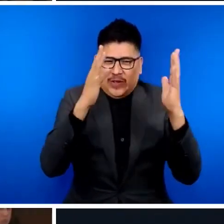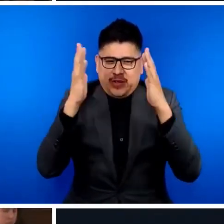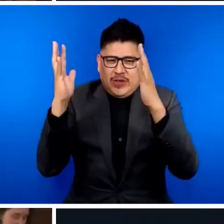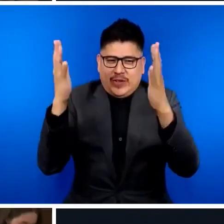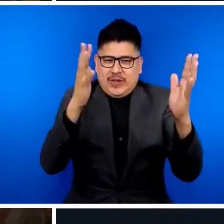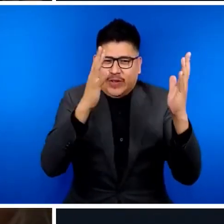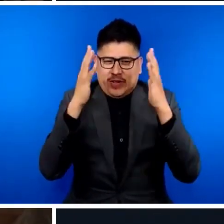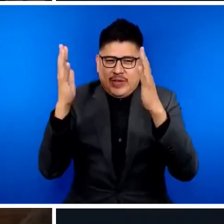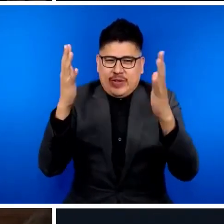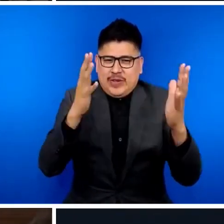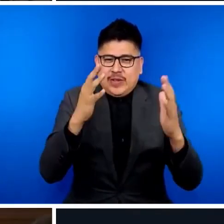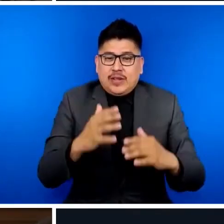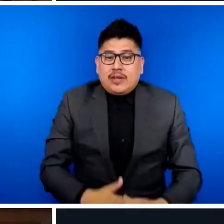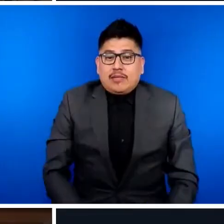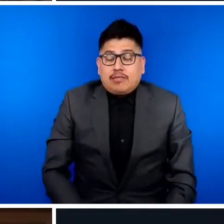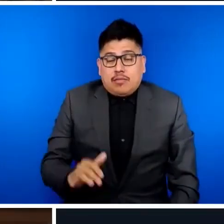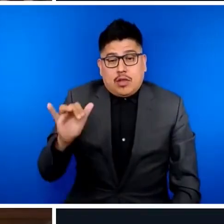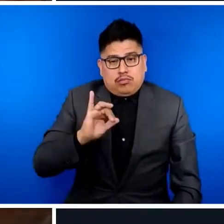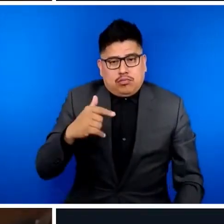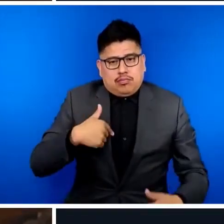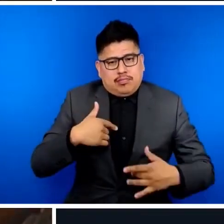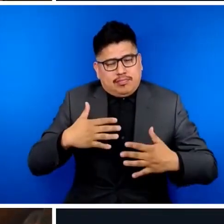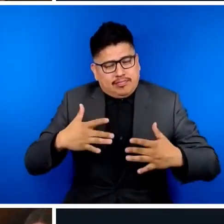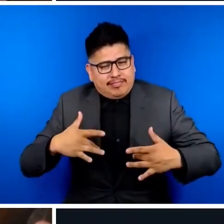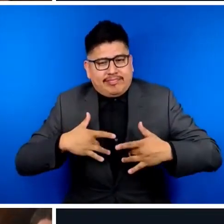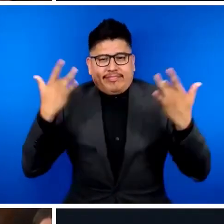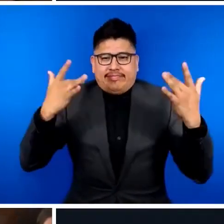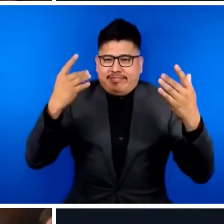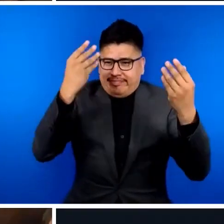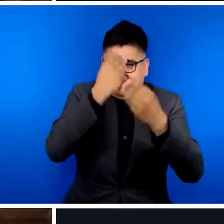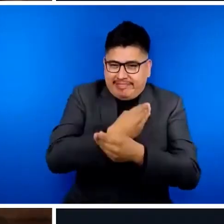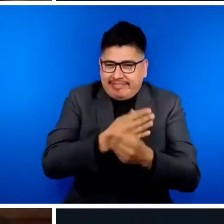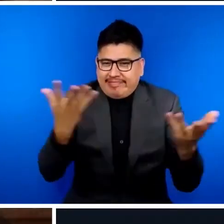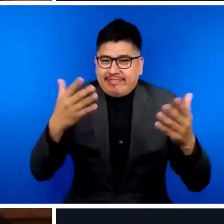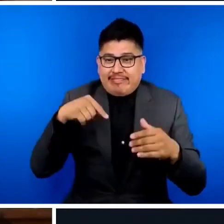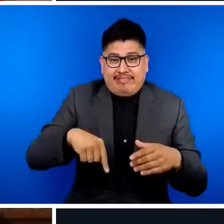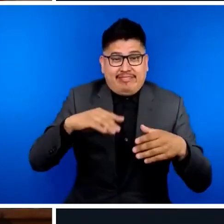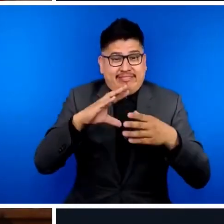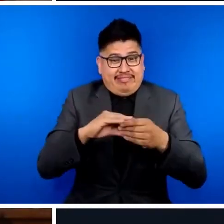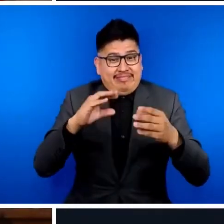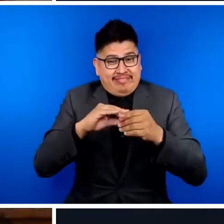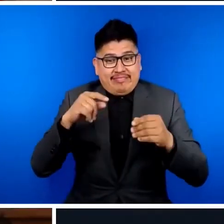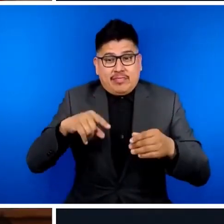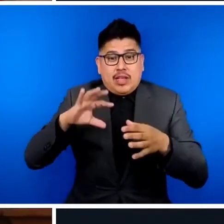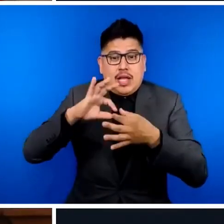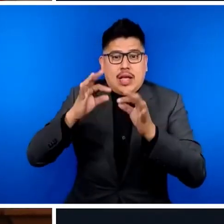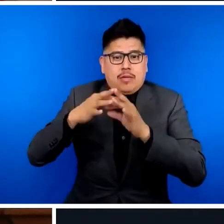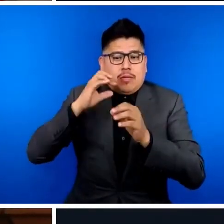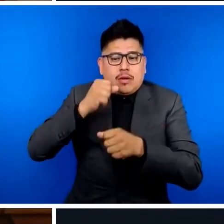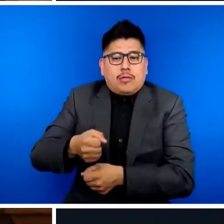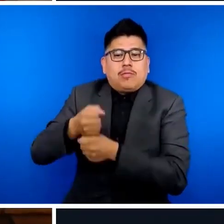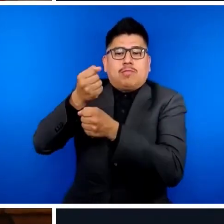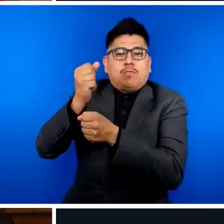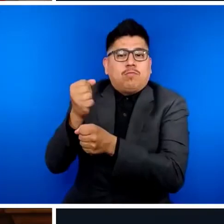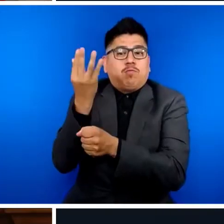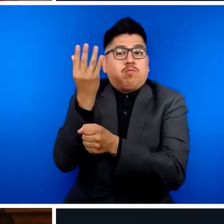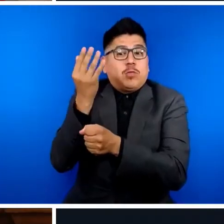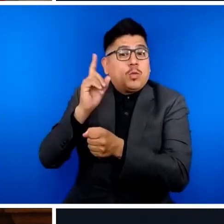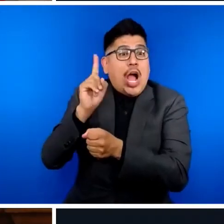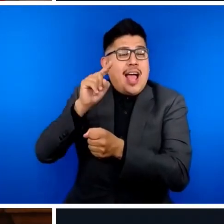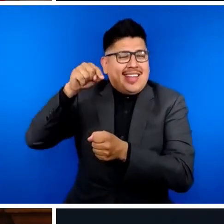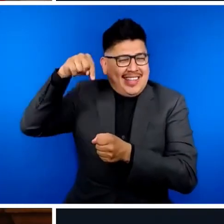I'm also pleased to say that the next time the Olympic torch is lit, it will be here in America for